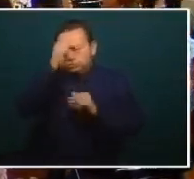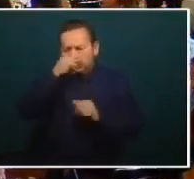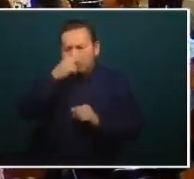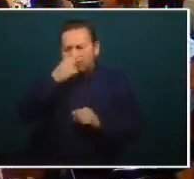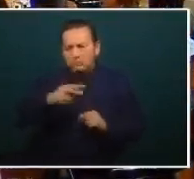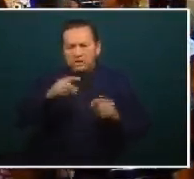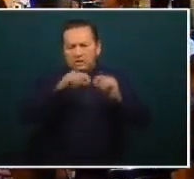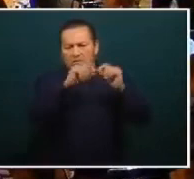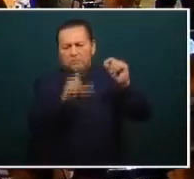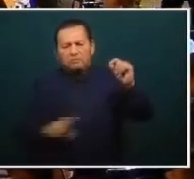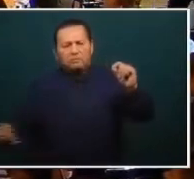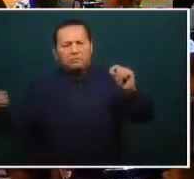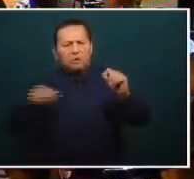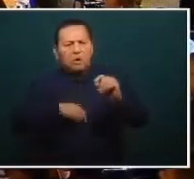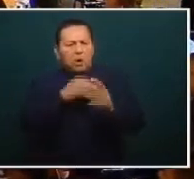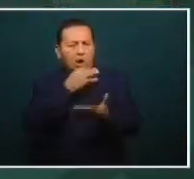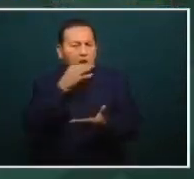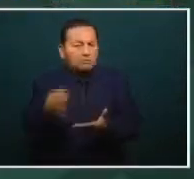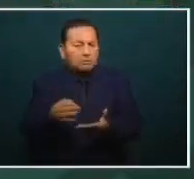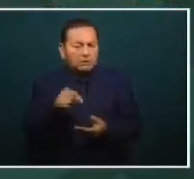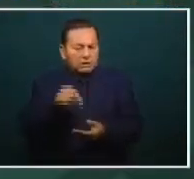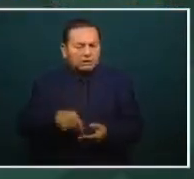press in order to announce